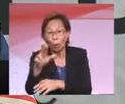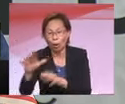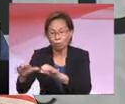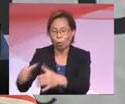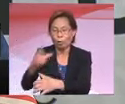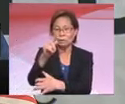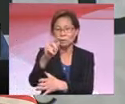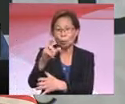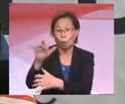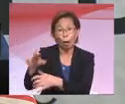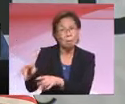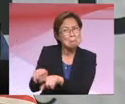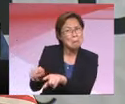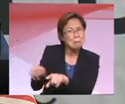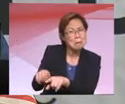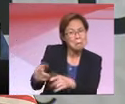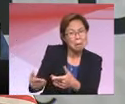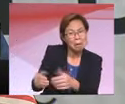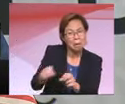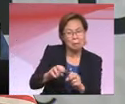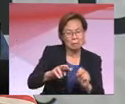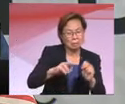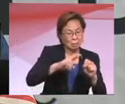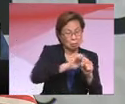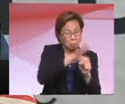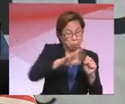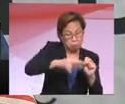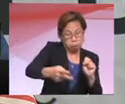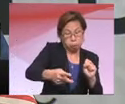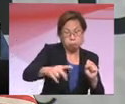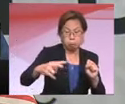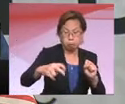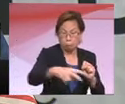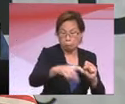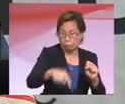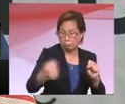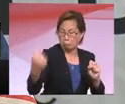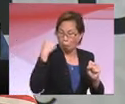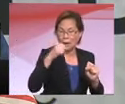whether cluster Tawa is also a part of the mutation or the spike protein of